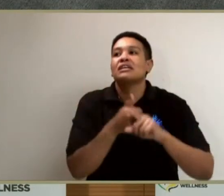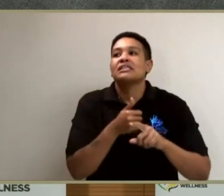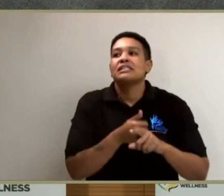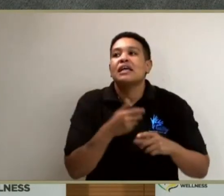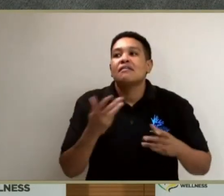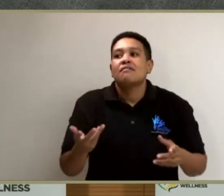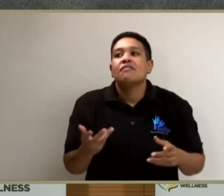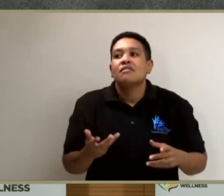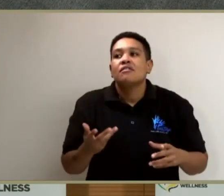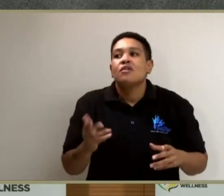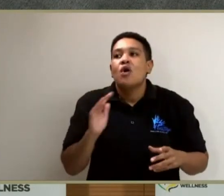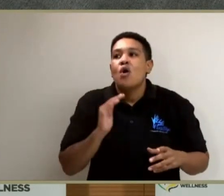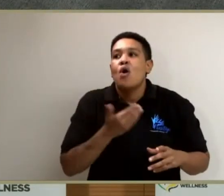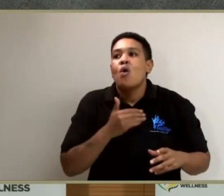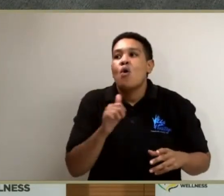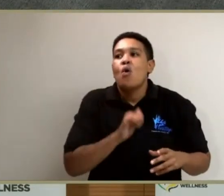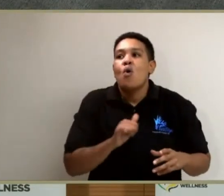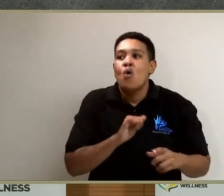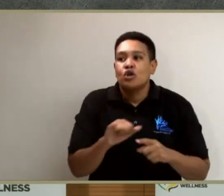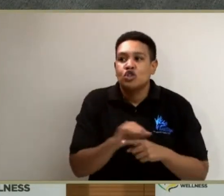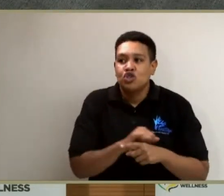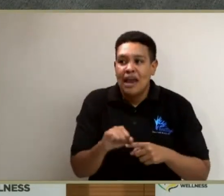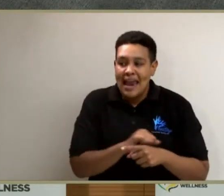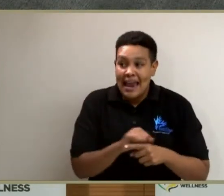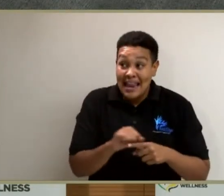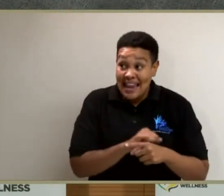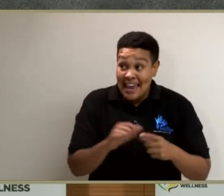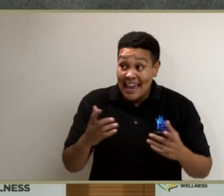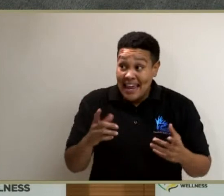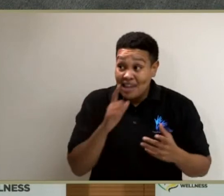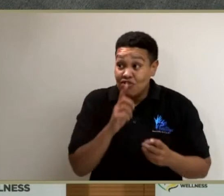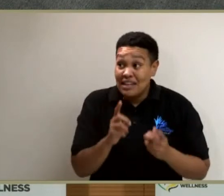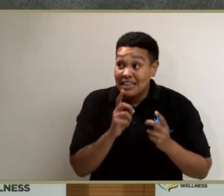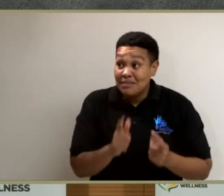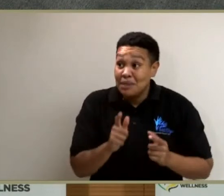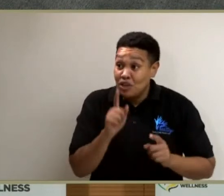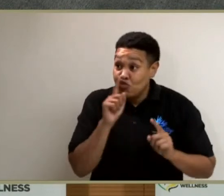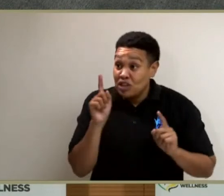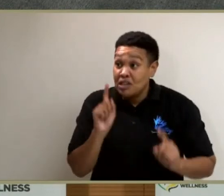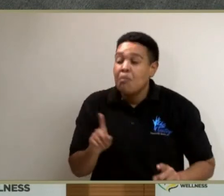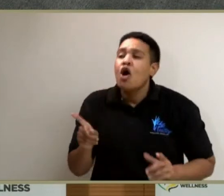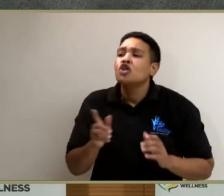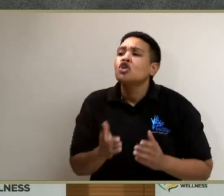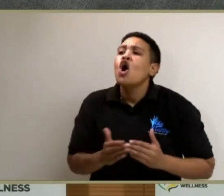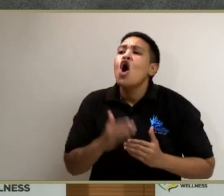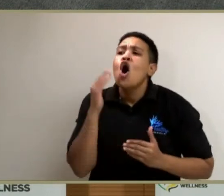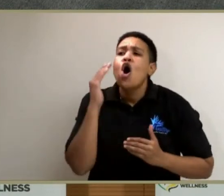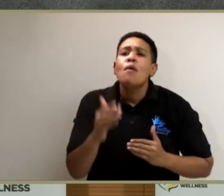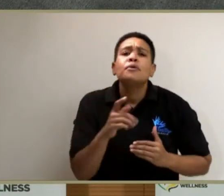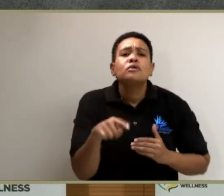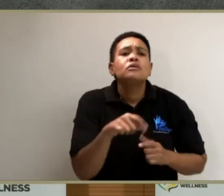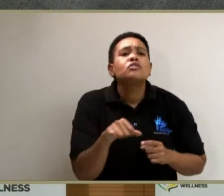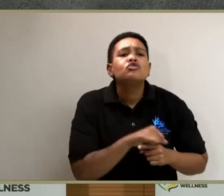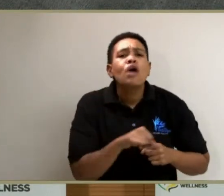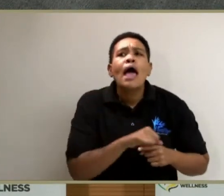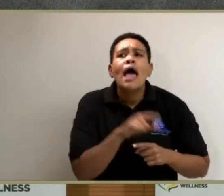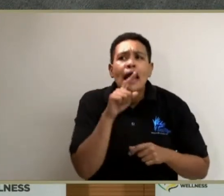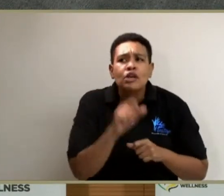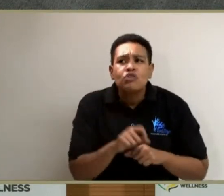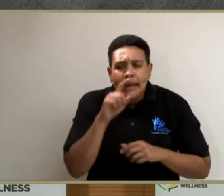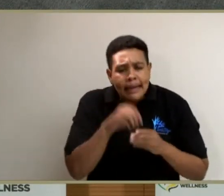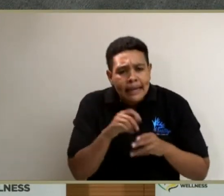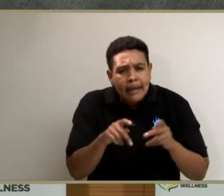think, our own training and therefore a speedier response to how much of this strain is actually in